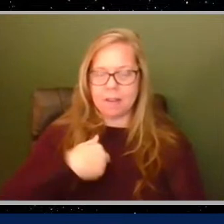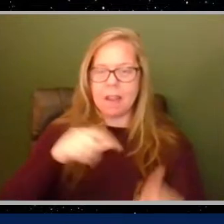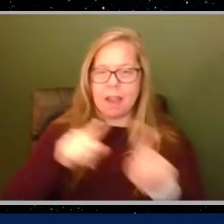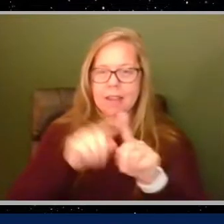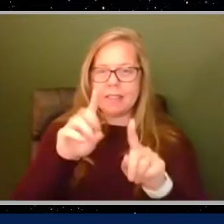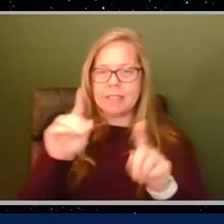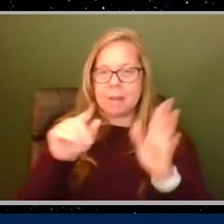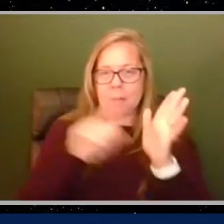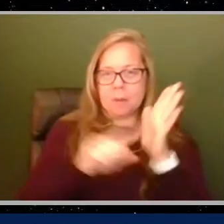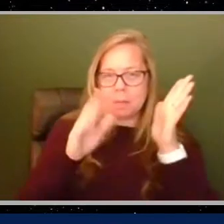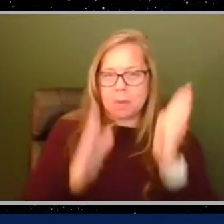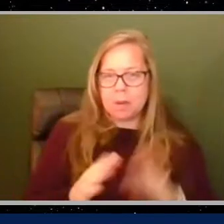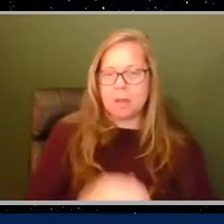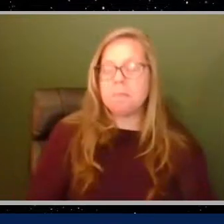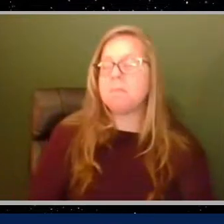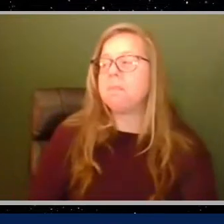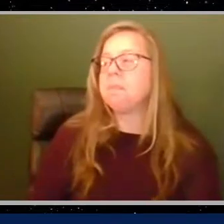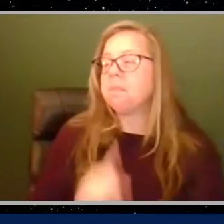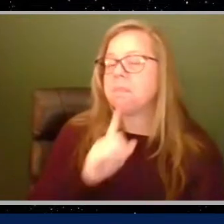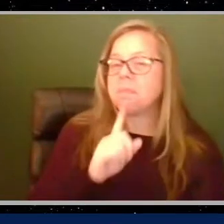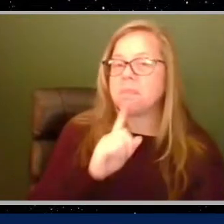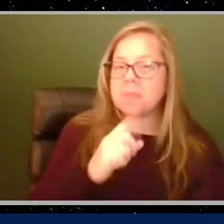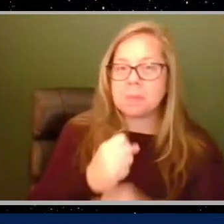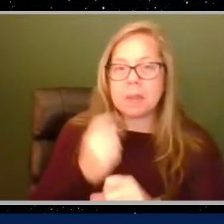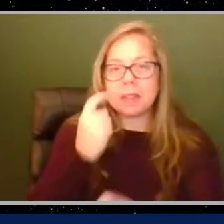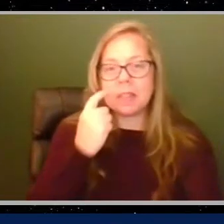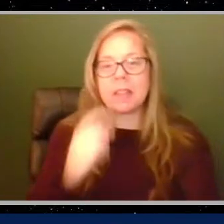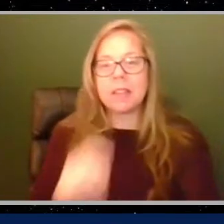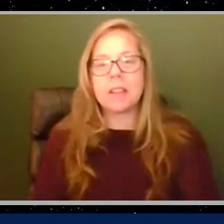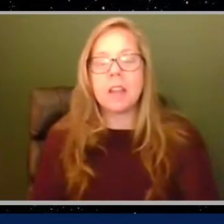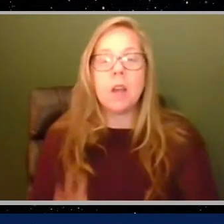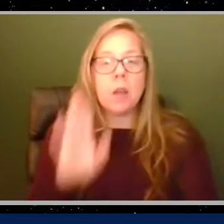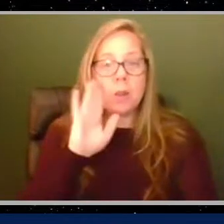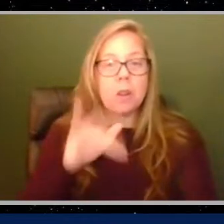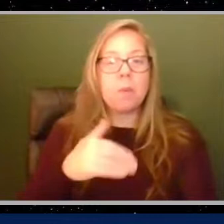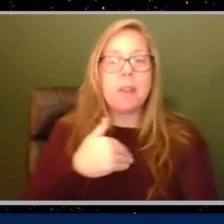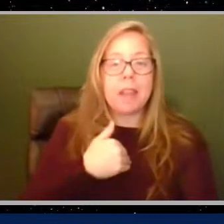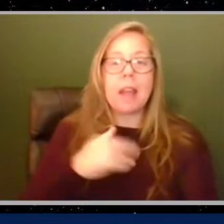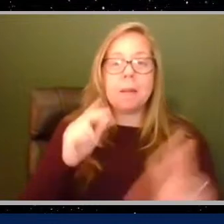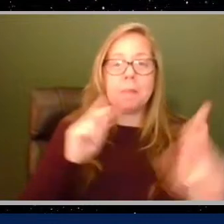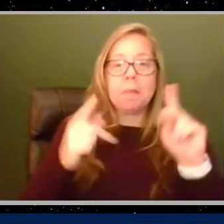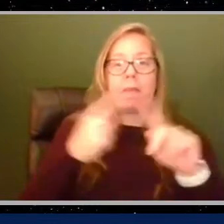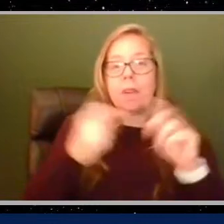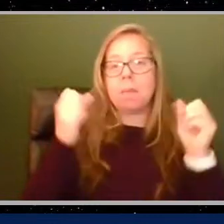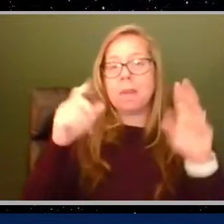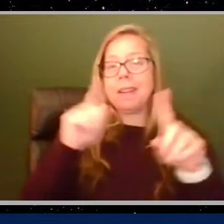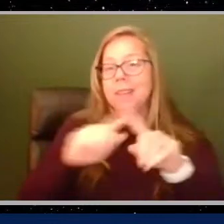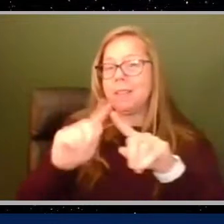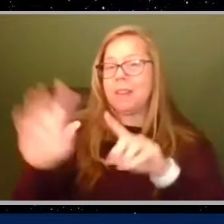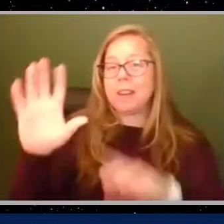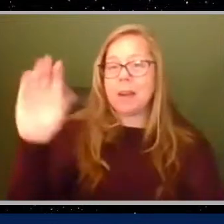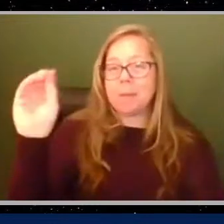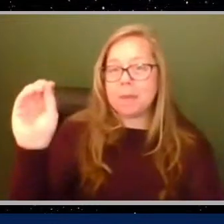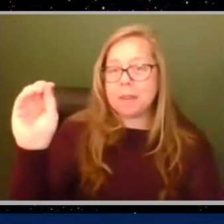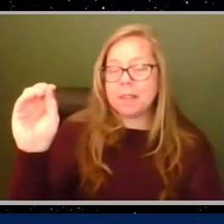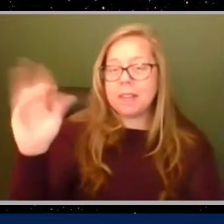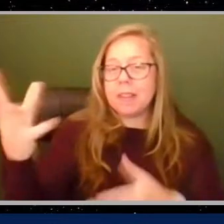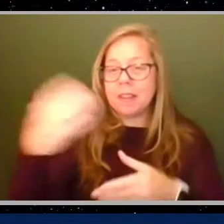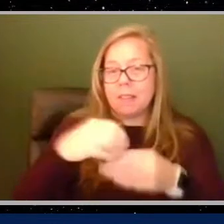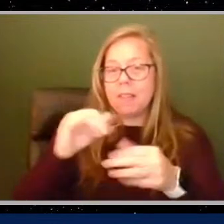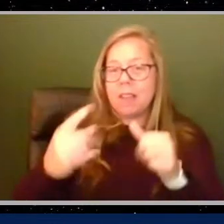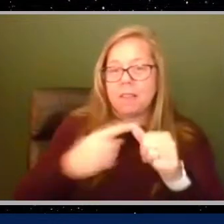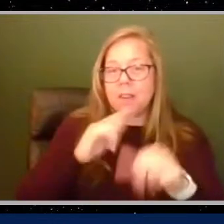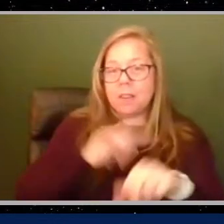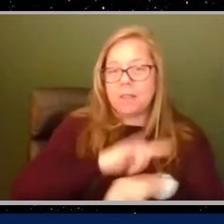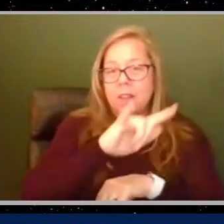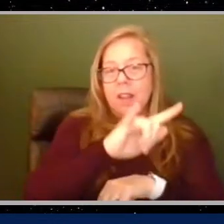that makes sense. Yeah. And I do want to point out that we had people from multiple different commercial space companies on that first flight with us. One of the